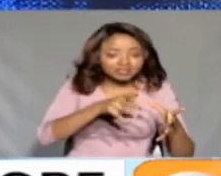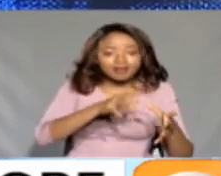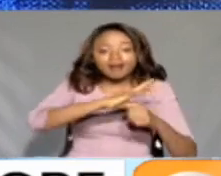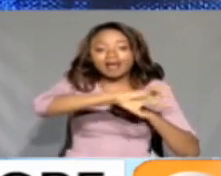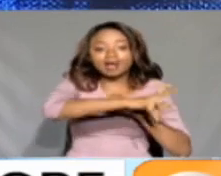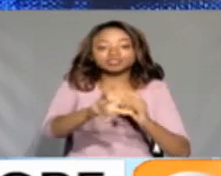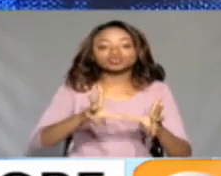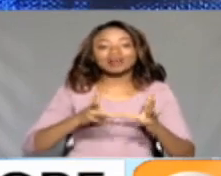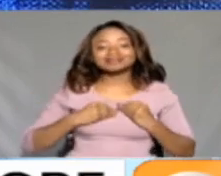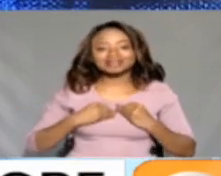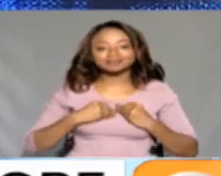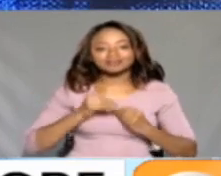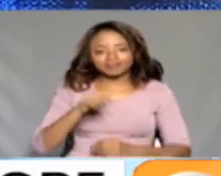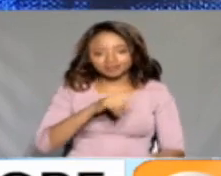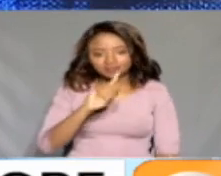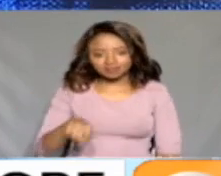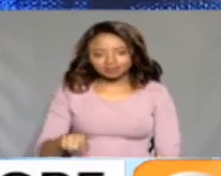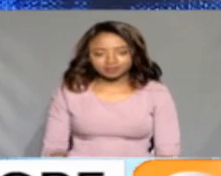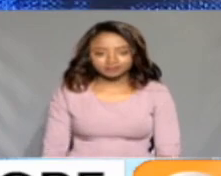illegality. Stephen Letour has more.